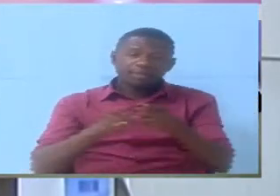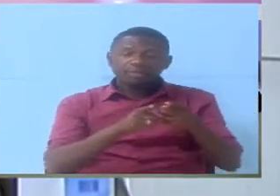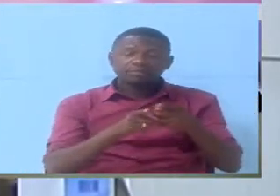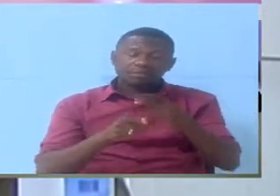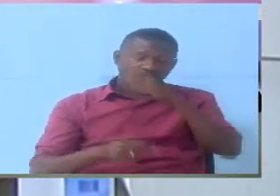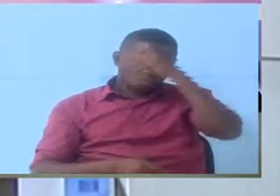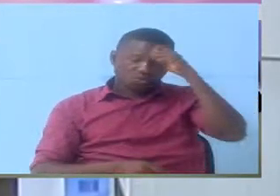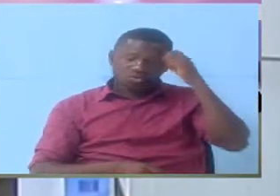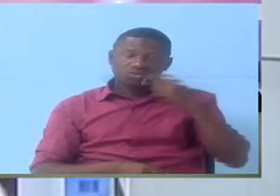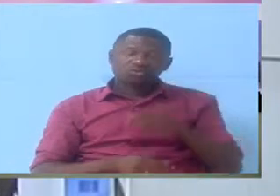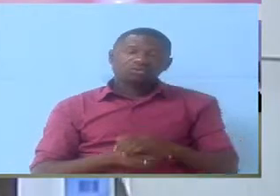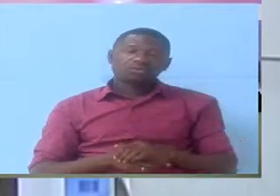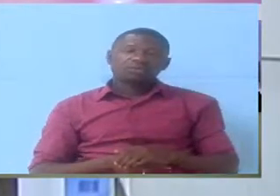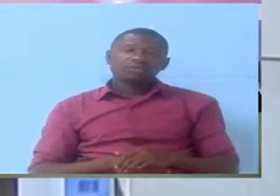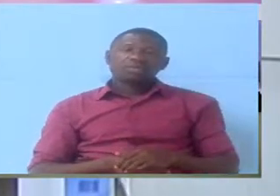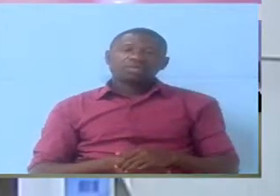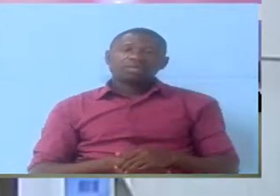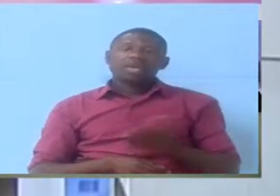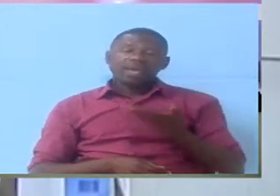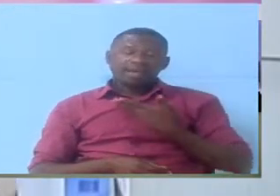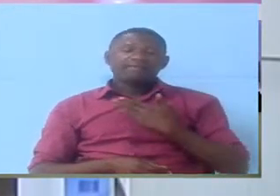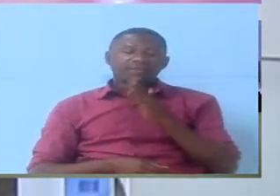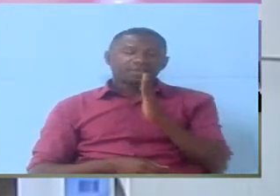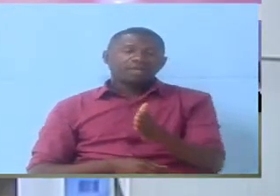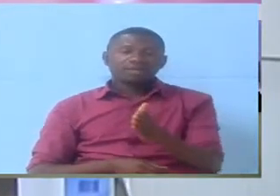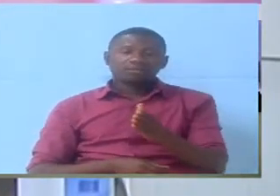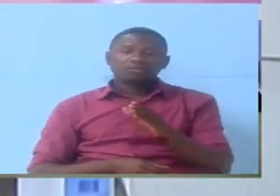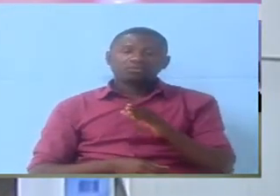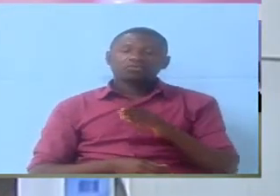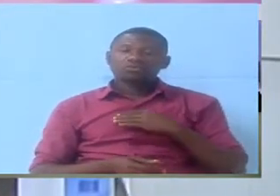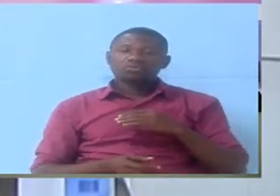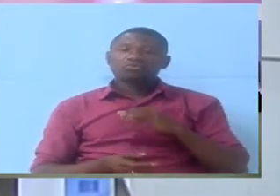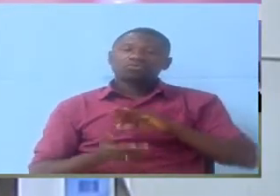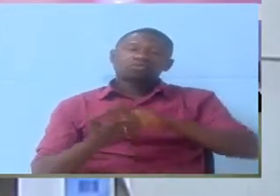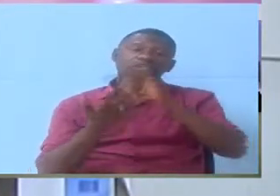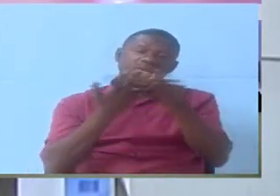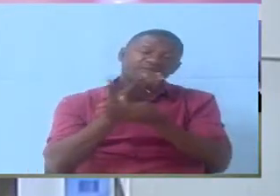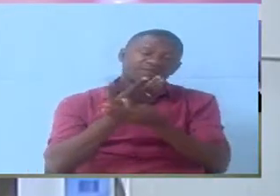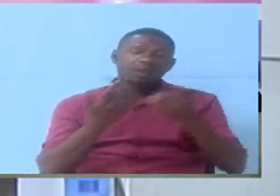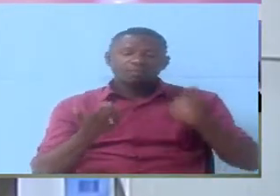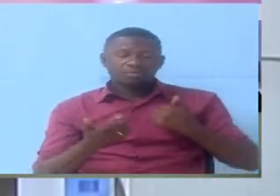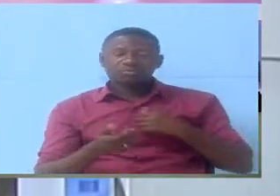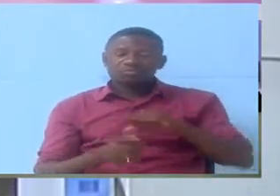The IG has the right to redeploy and, you know, transfer people at his will.